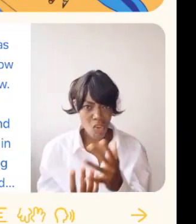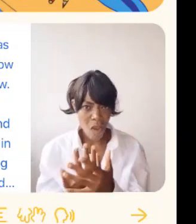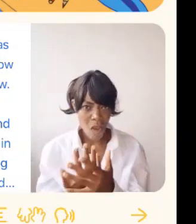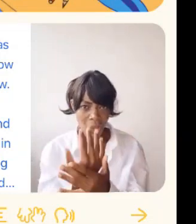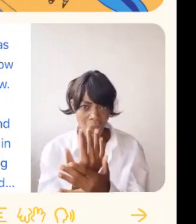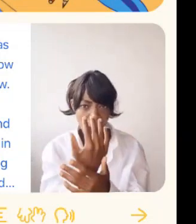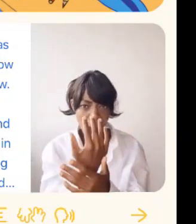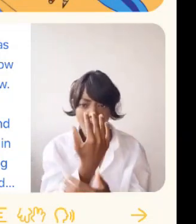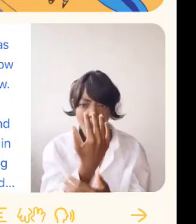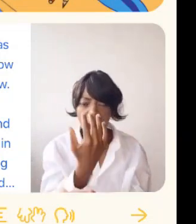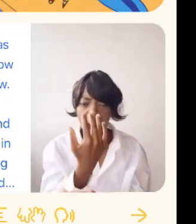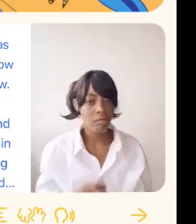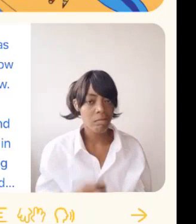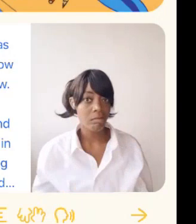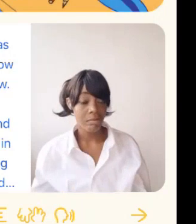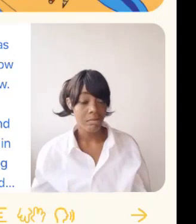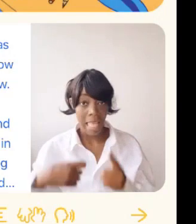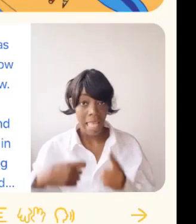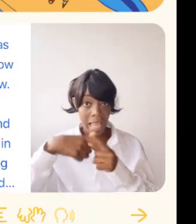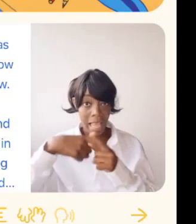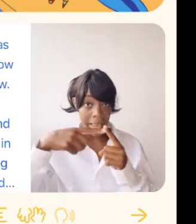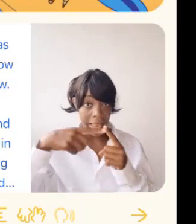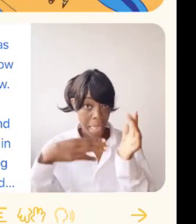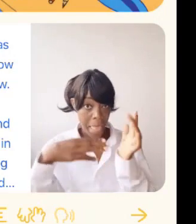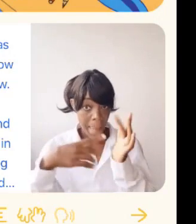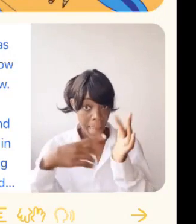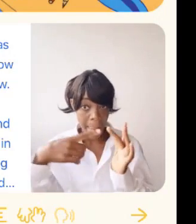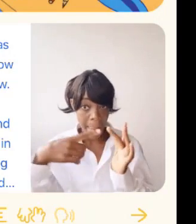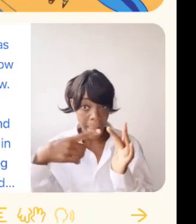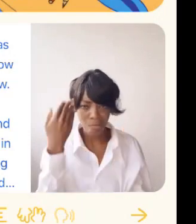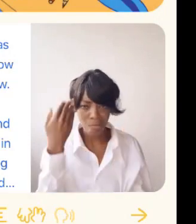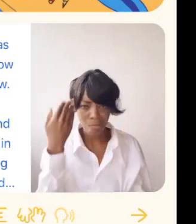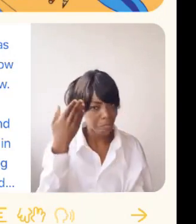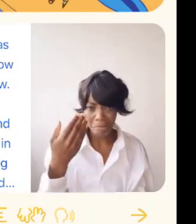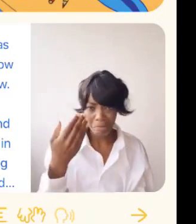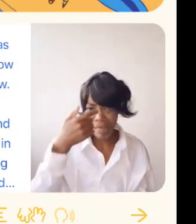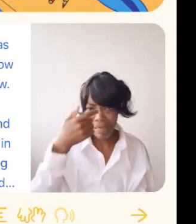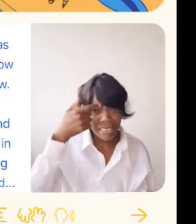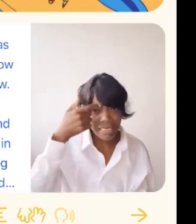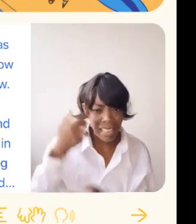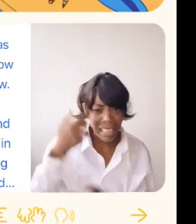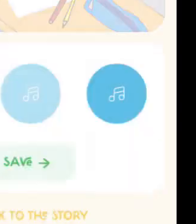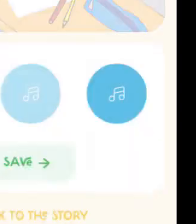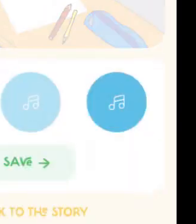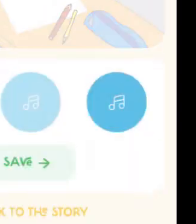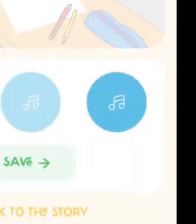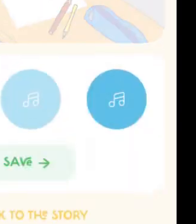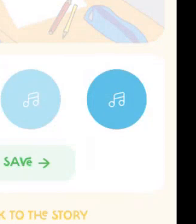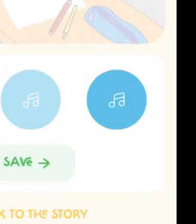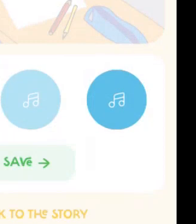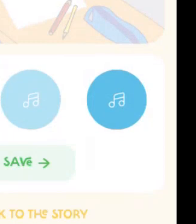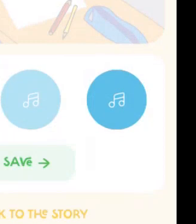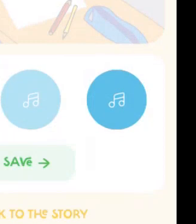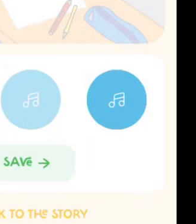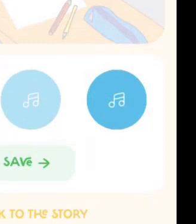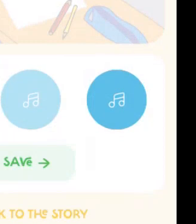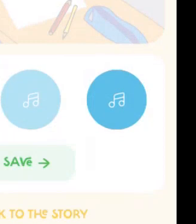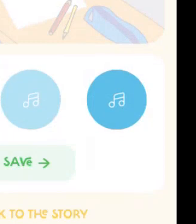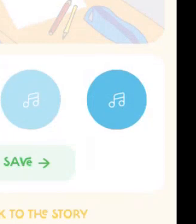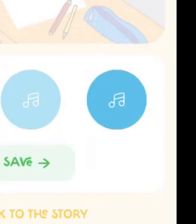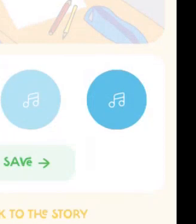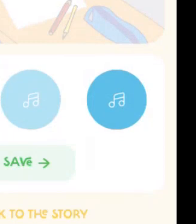in the room, flying round and round. And then you've got these two white circles here. So I'm going to click there.